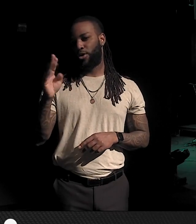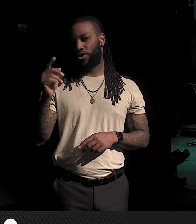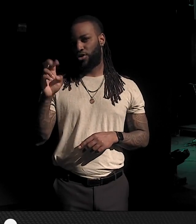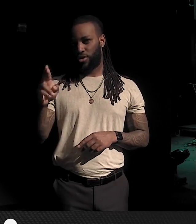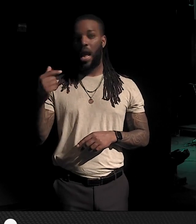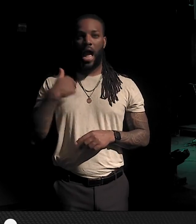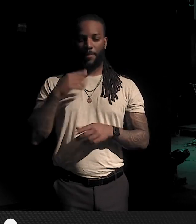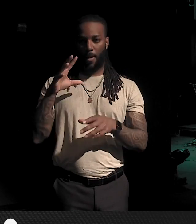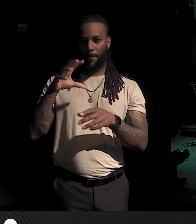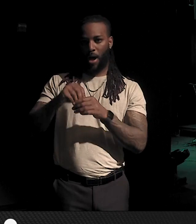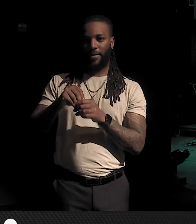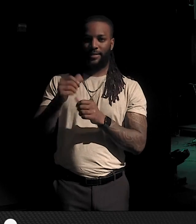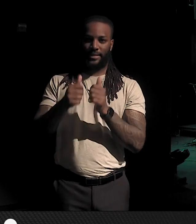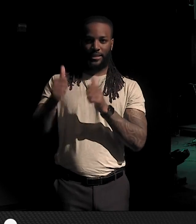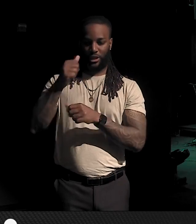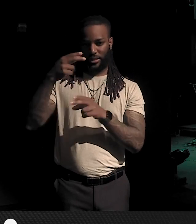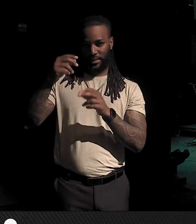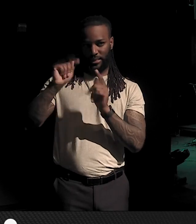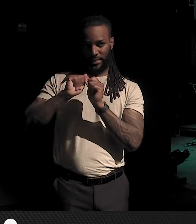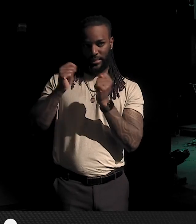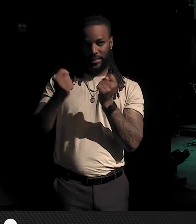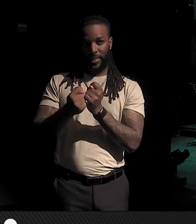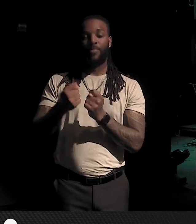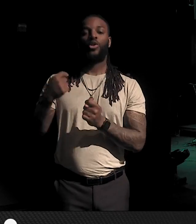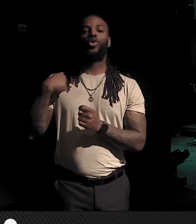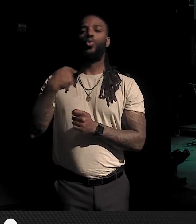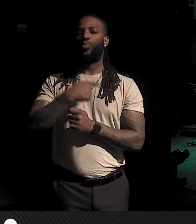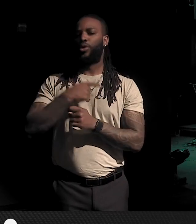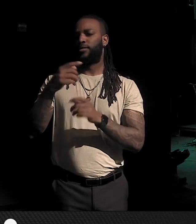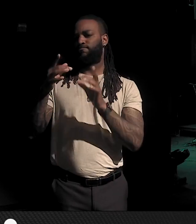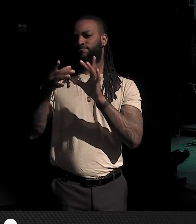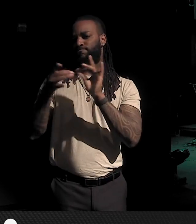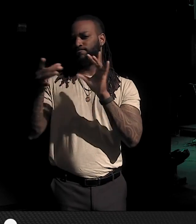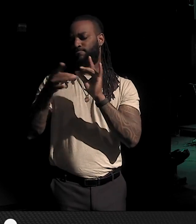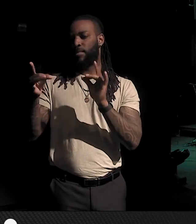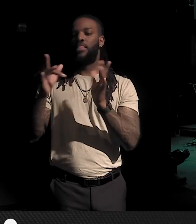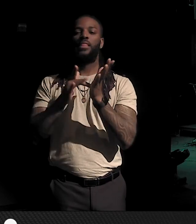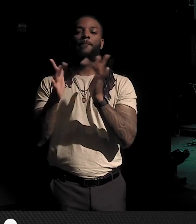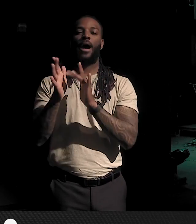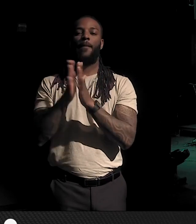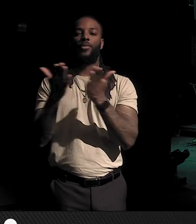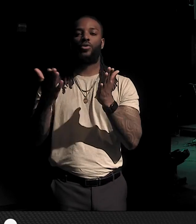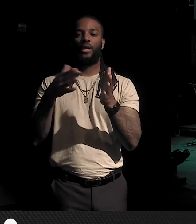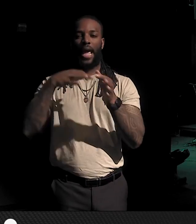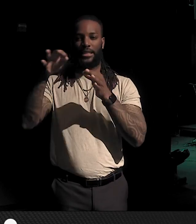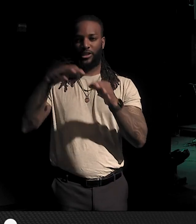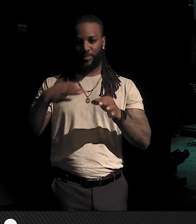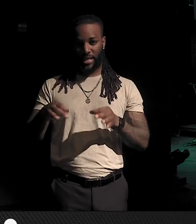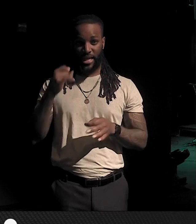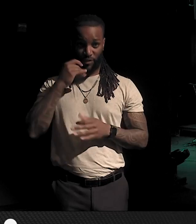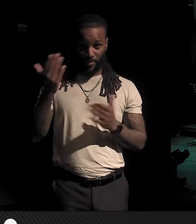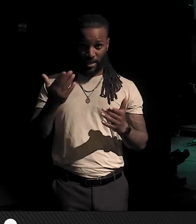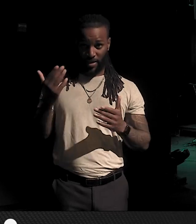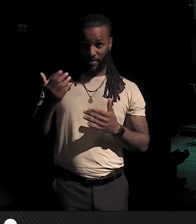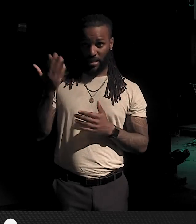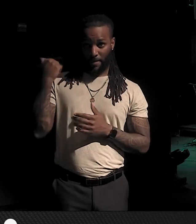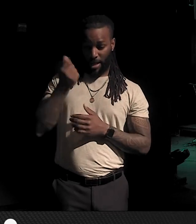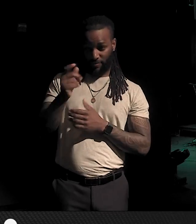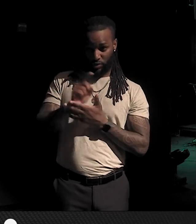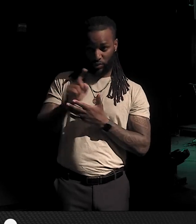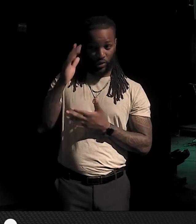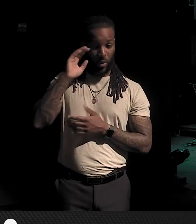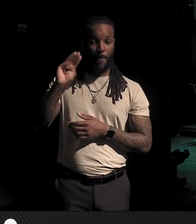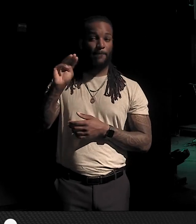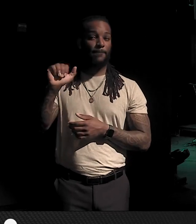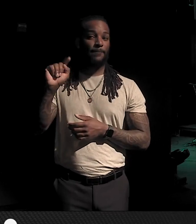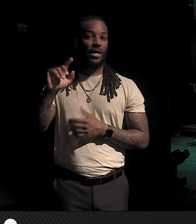about being a part of this series called The Bible Explained. If you've been with us the last couple of weeks, you know that Matt's been challenging us